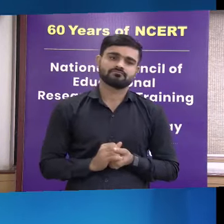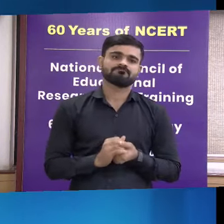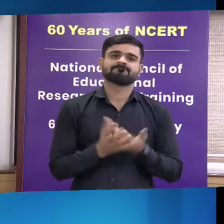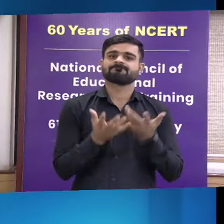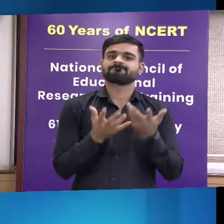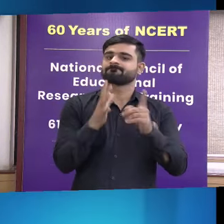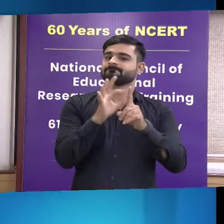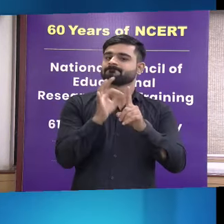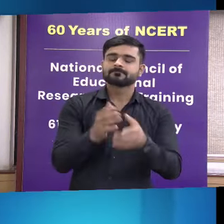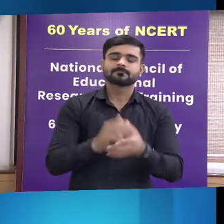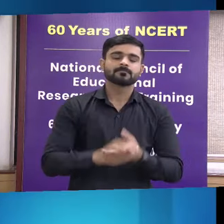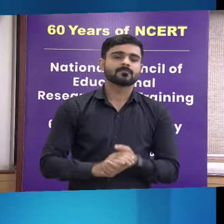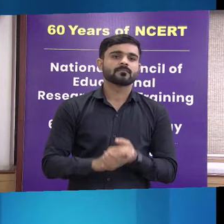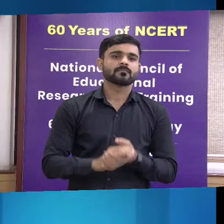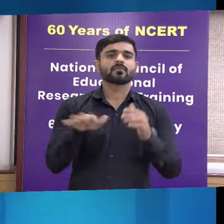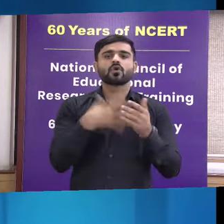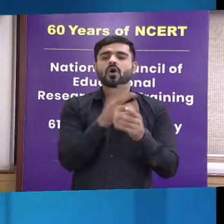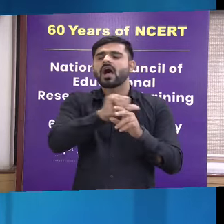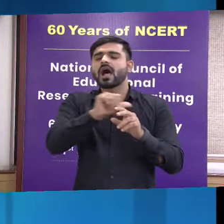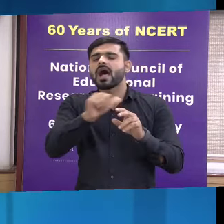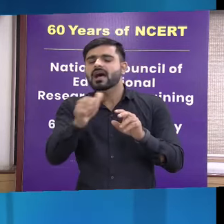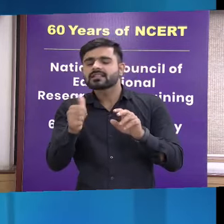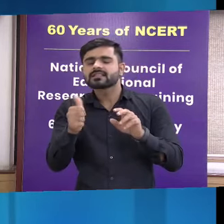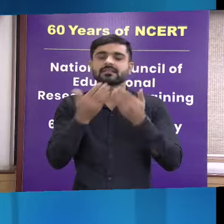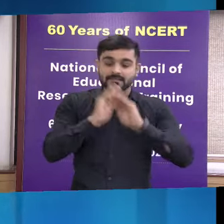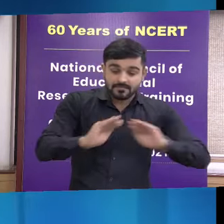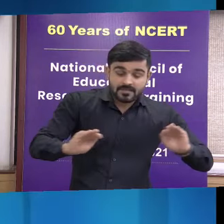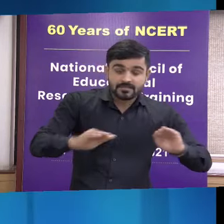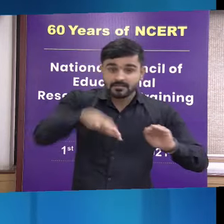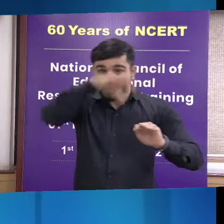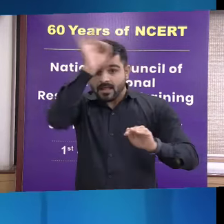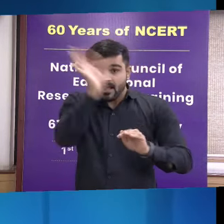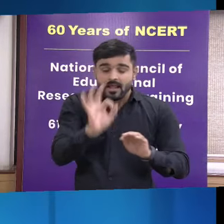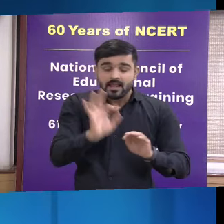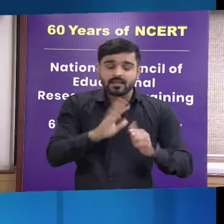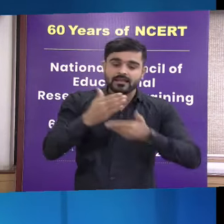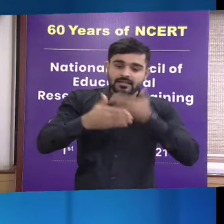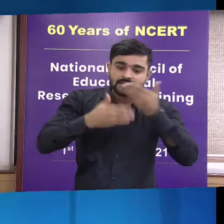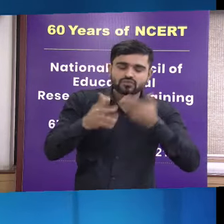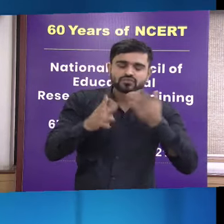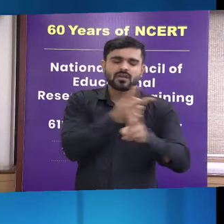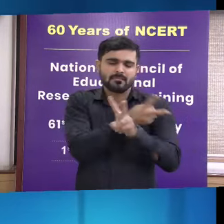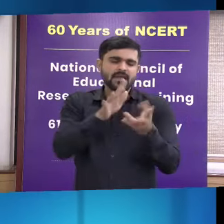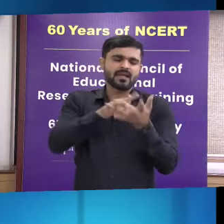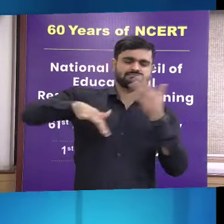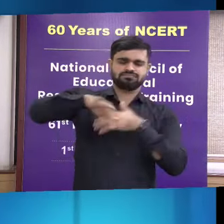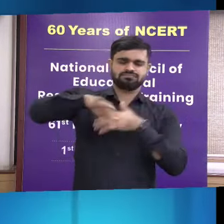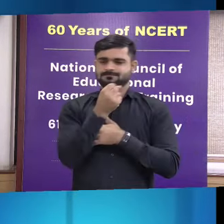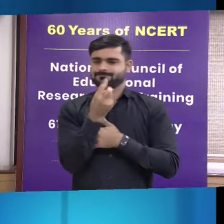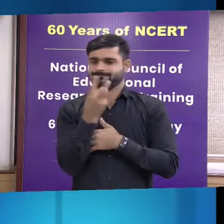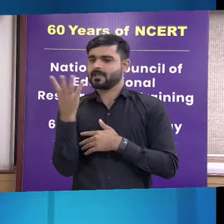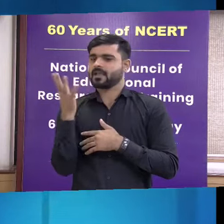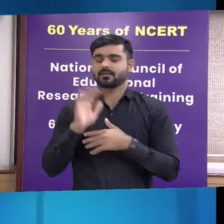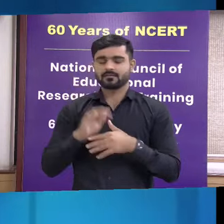reforms, early childhood education. So many areas are there. And